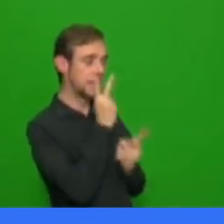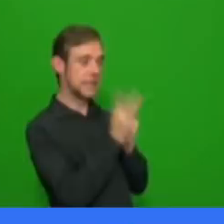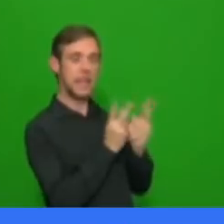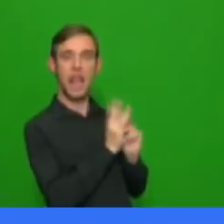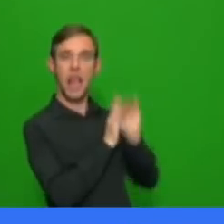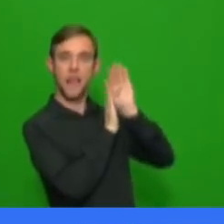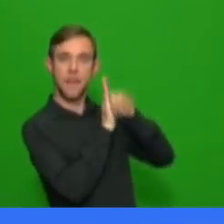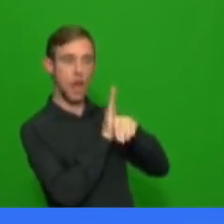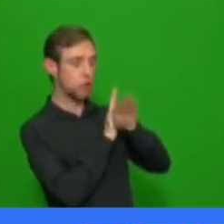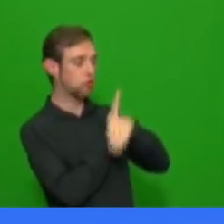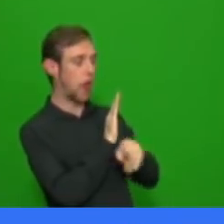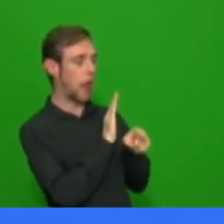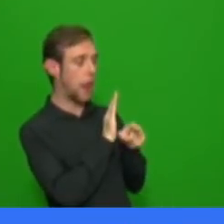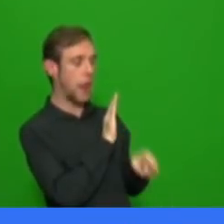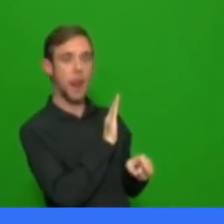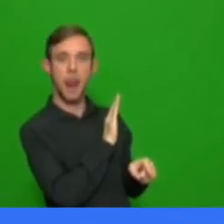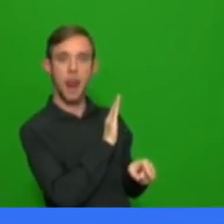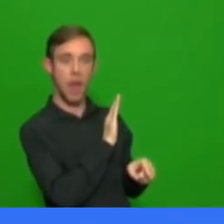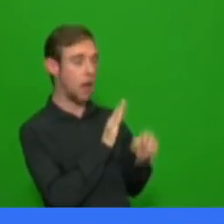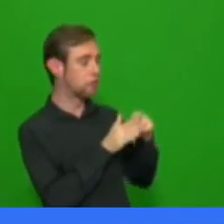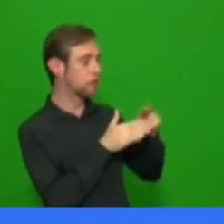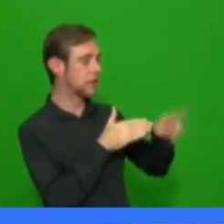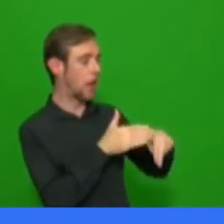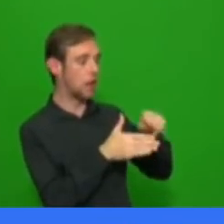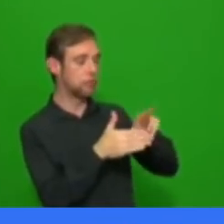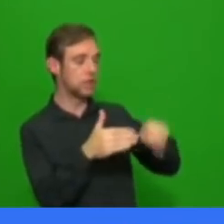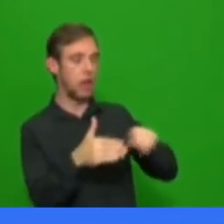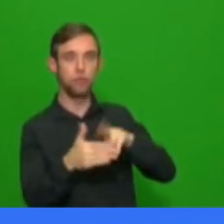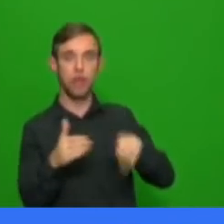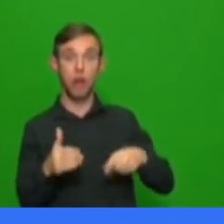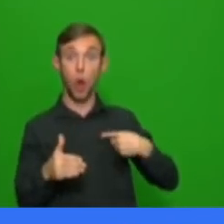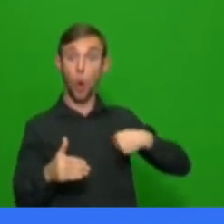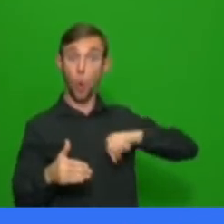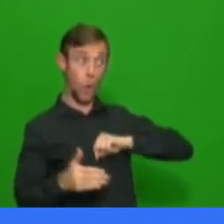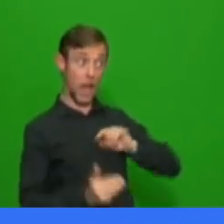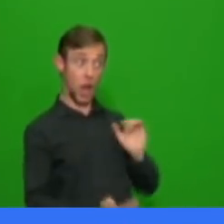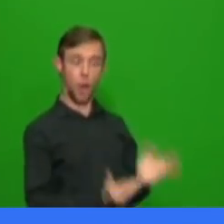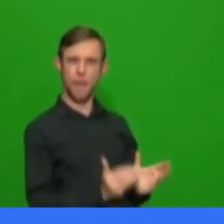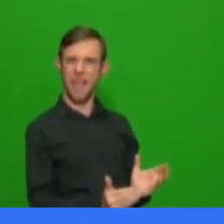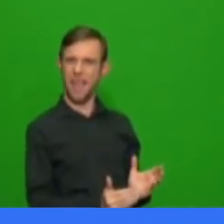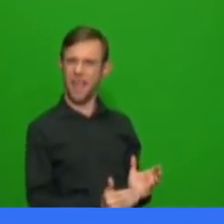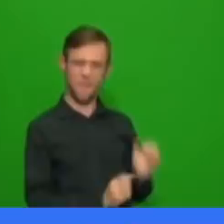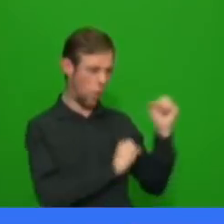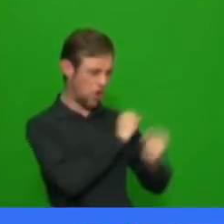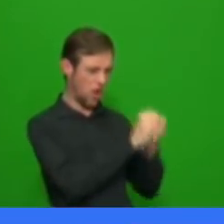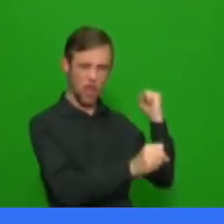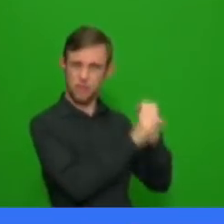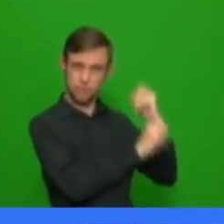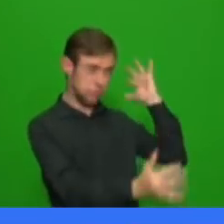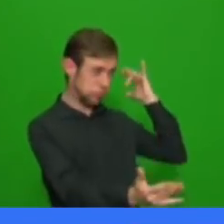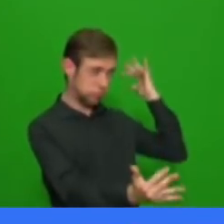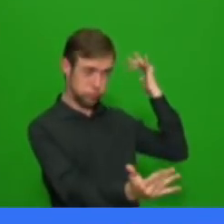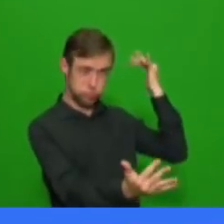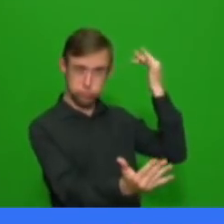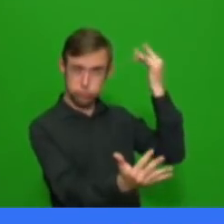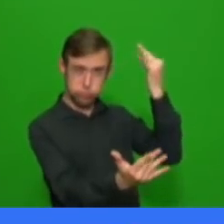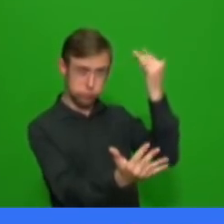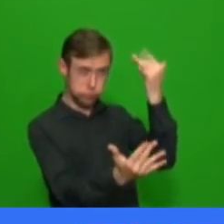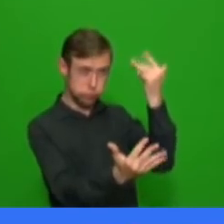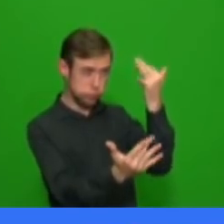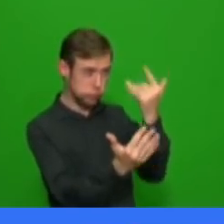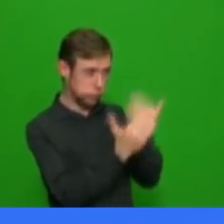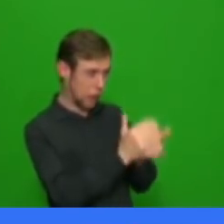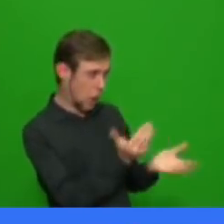a longer period than the 3 years that you had referred to, where we compared inflation